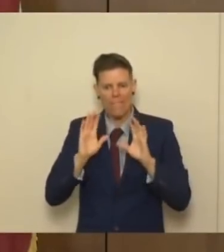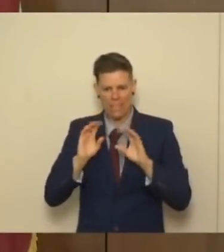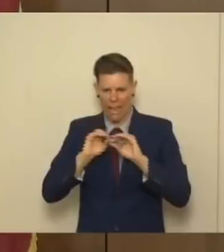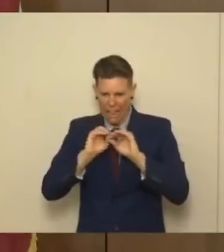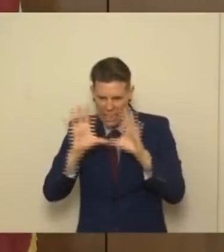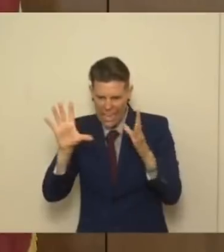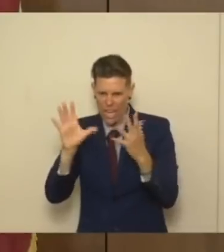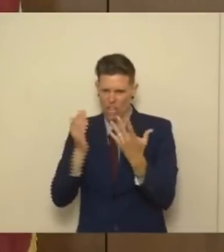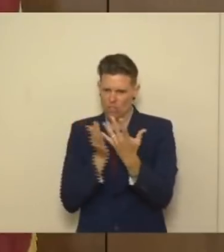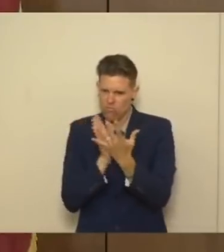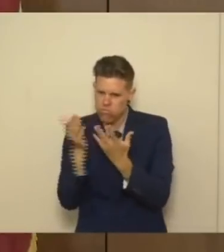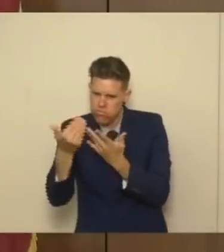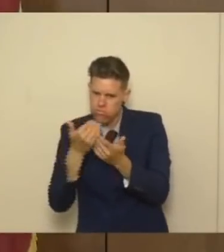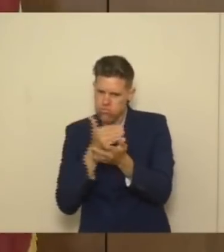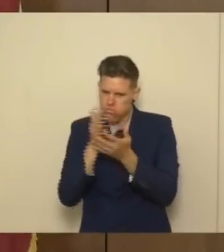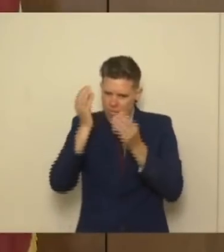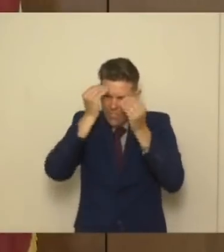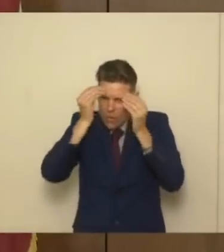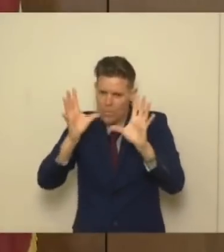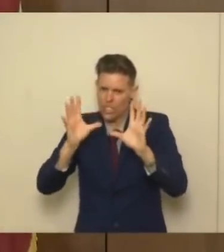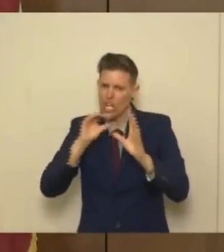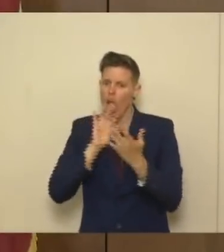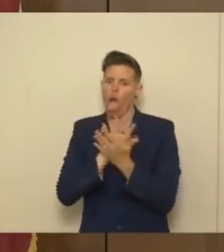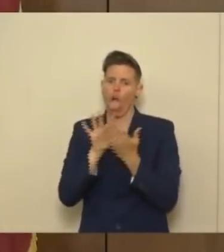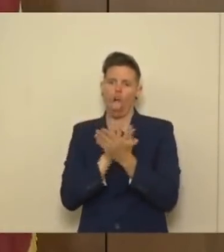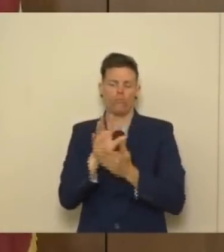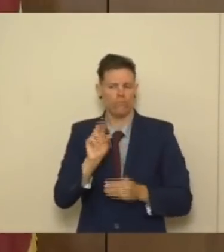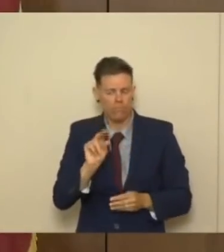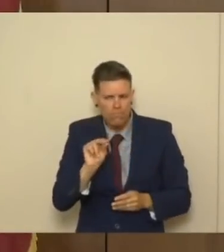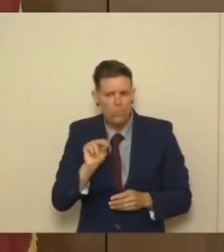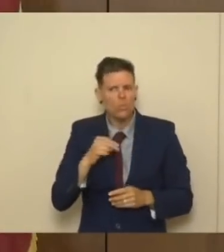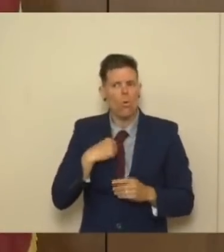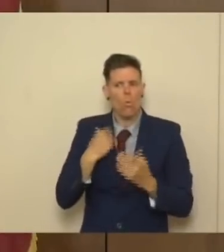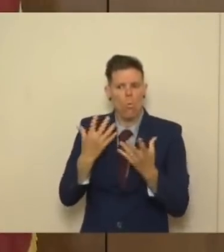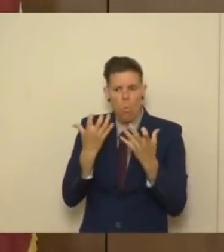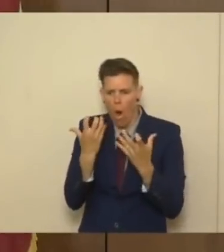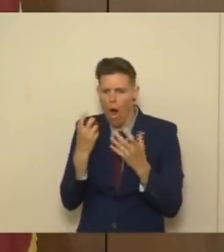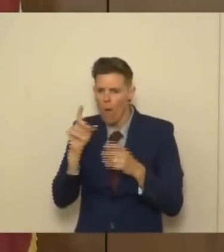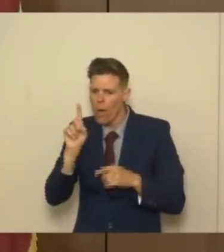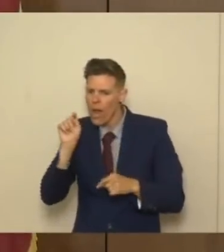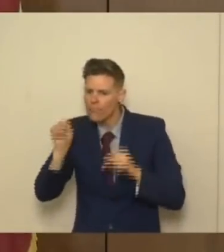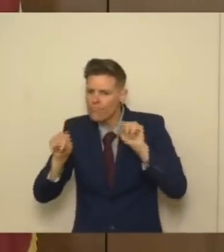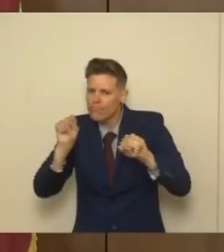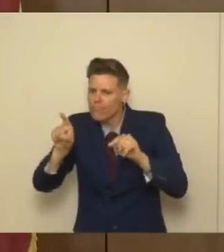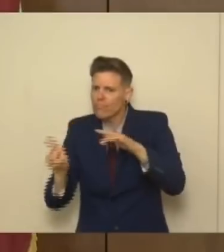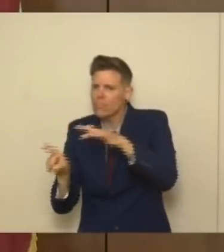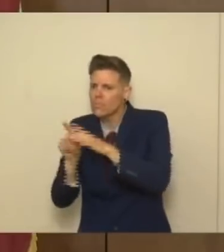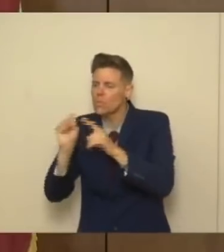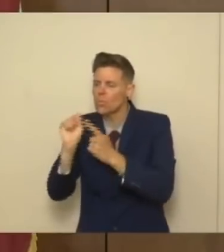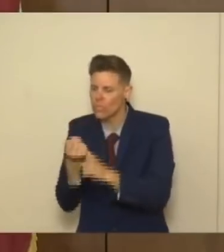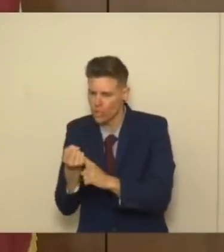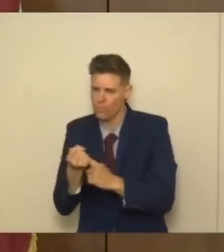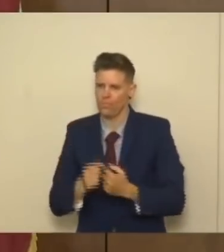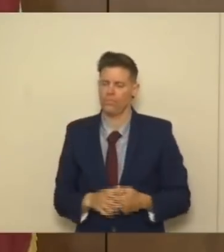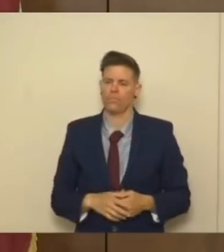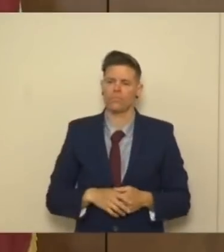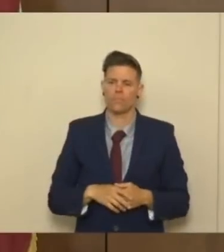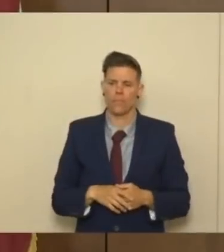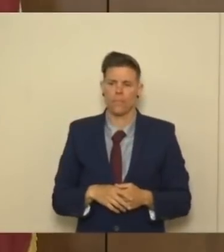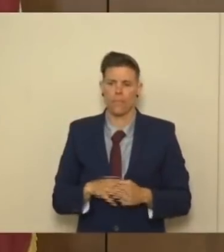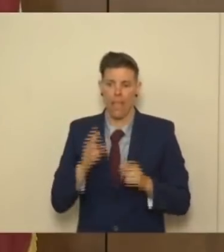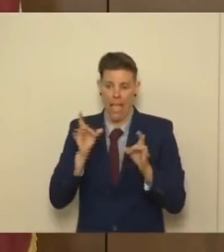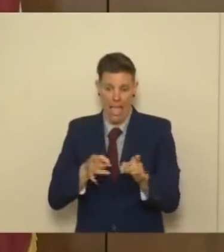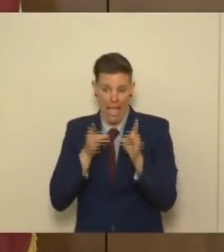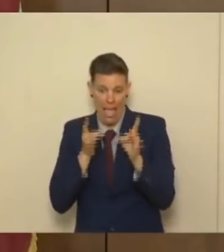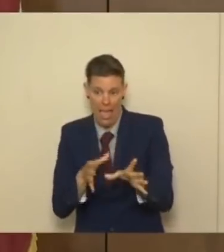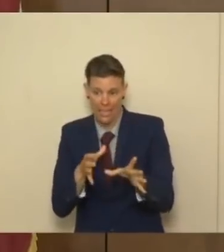we, as swiftly as possible, can address them. We will not tolerate hate, racism, negative or destructive